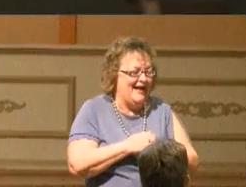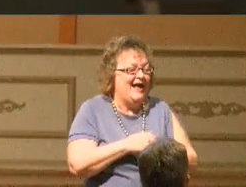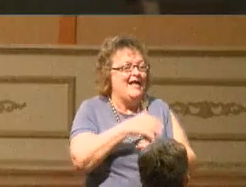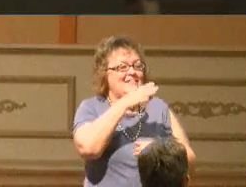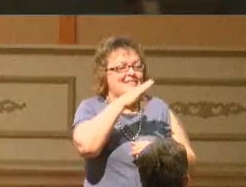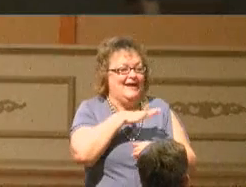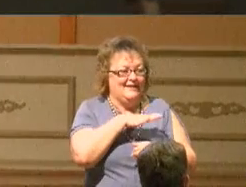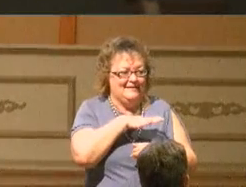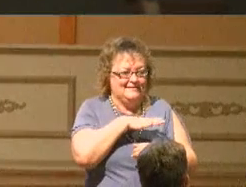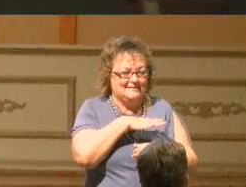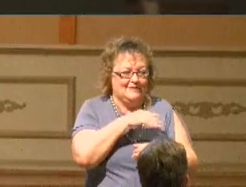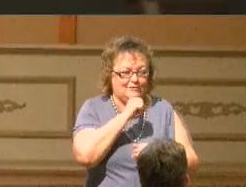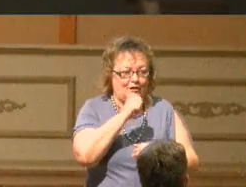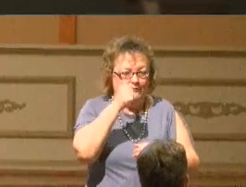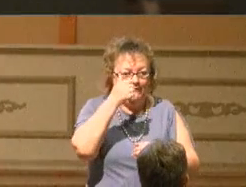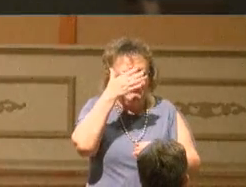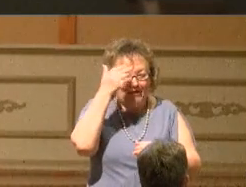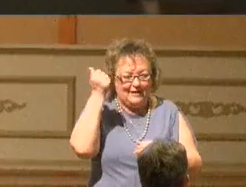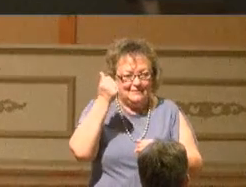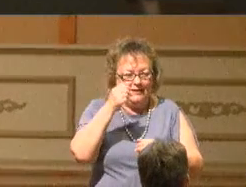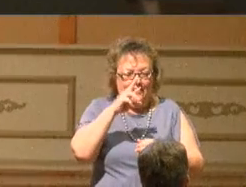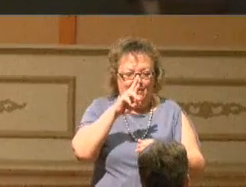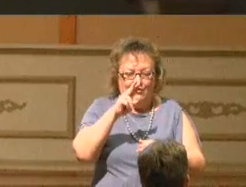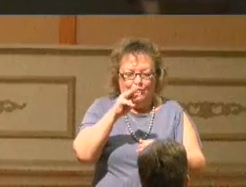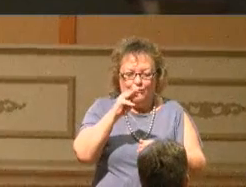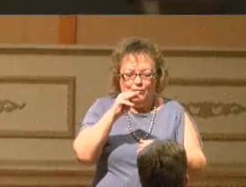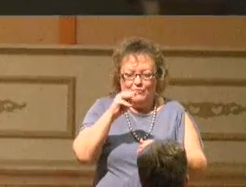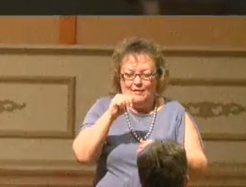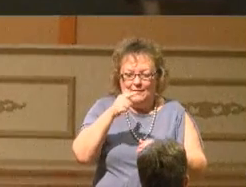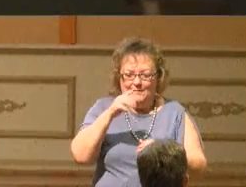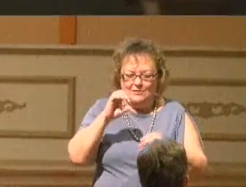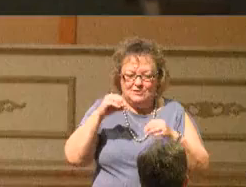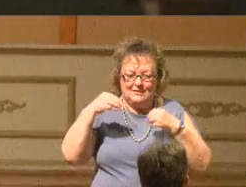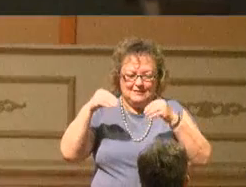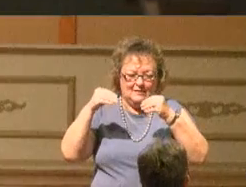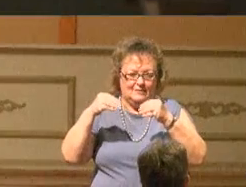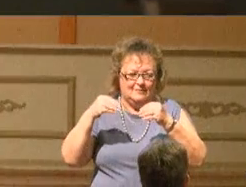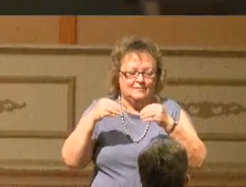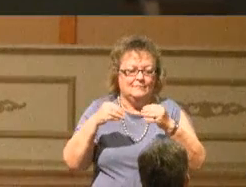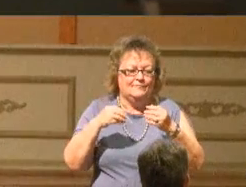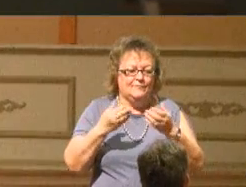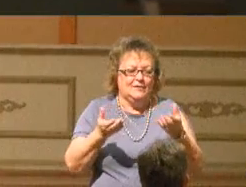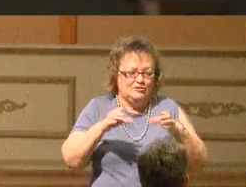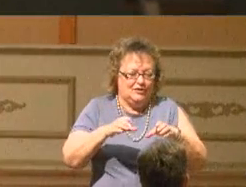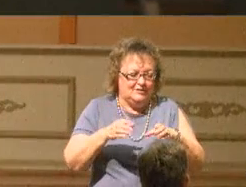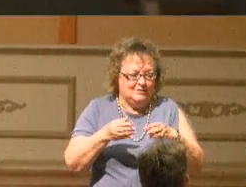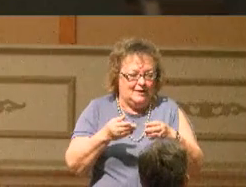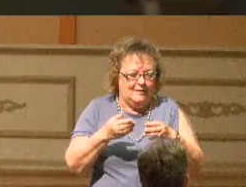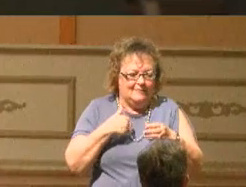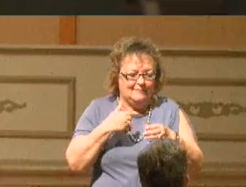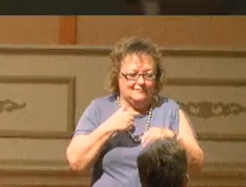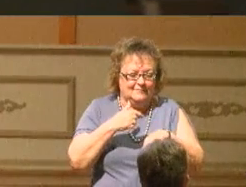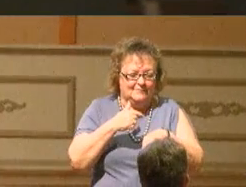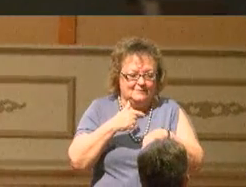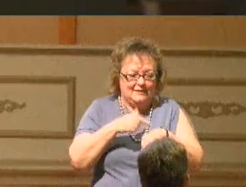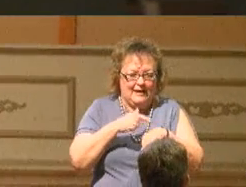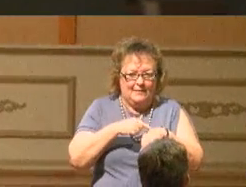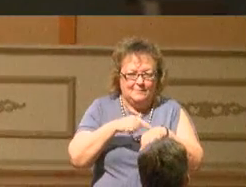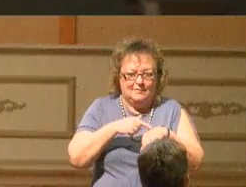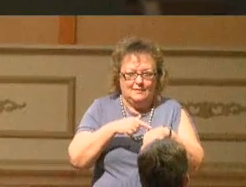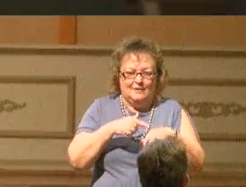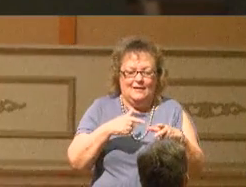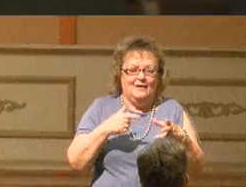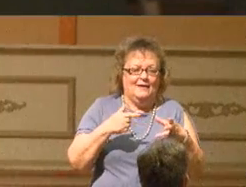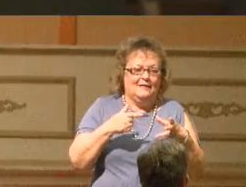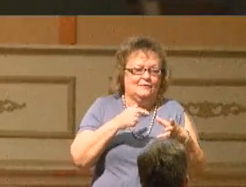Ladies, don't forget the rummage sale. It's a chance to get rid of those things not worth keeping around the house. Don't forget your